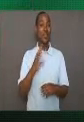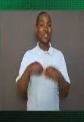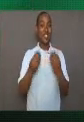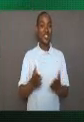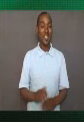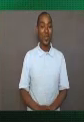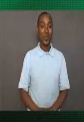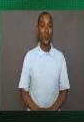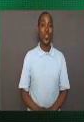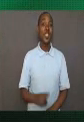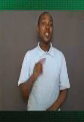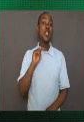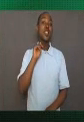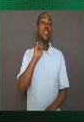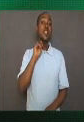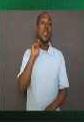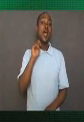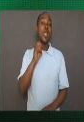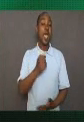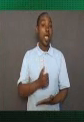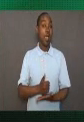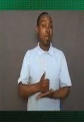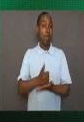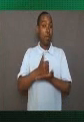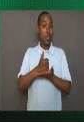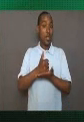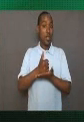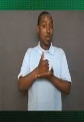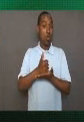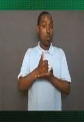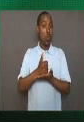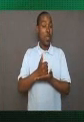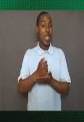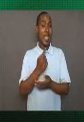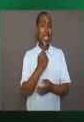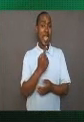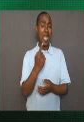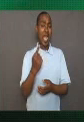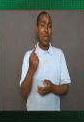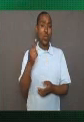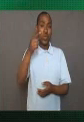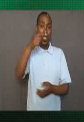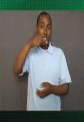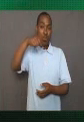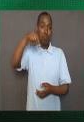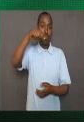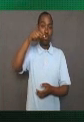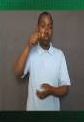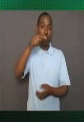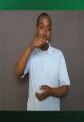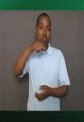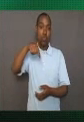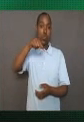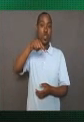The trachea is supported by a series of rings of cartilage shaped like